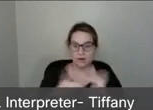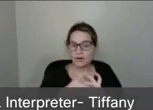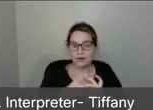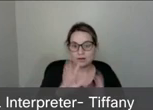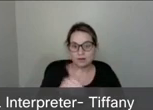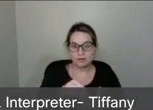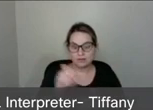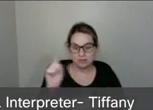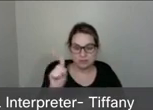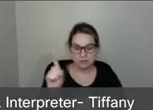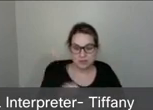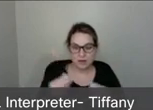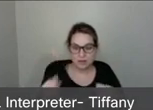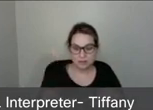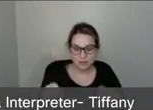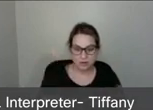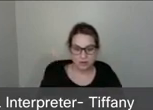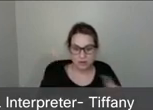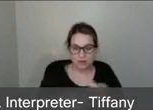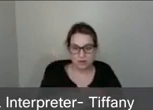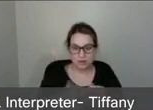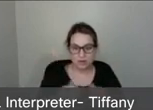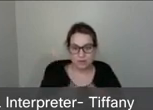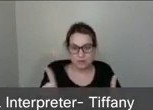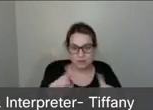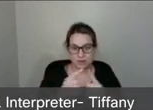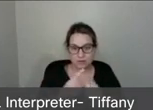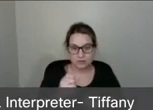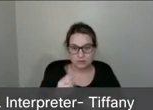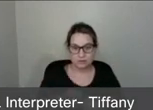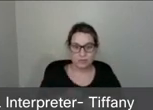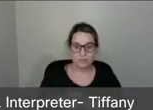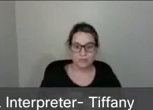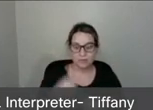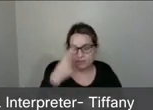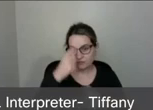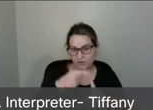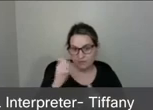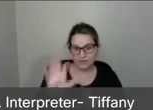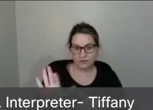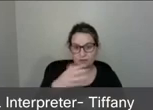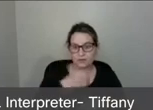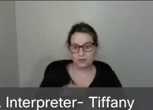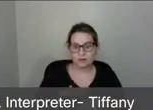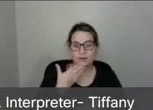Phoenix, are able to be connected in a different district per their wishes. Again, thank